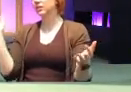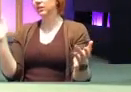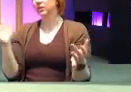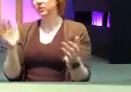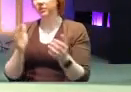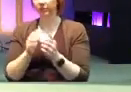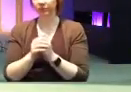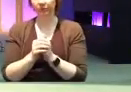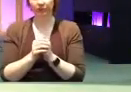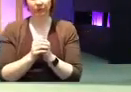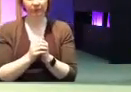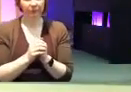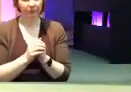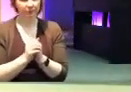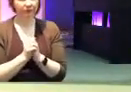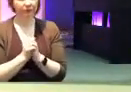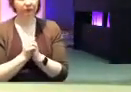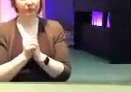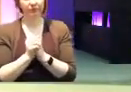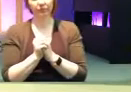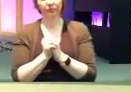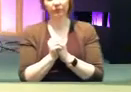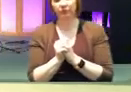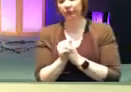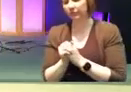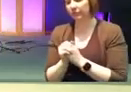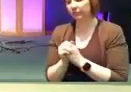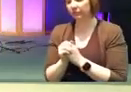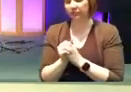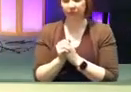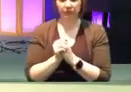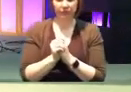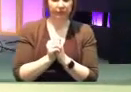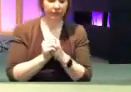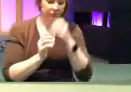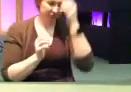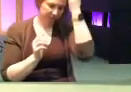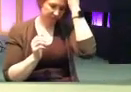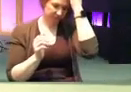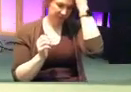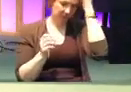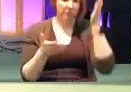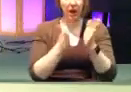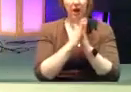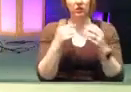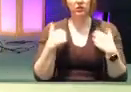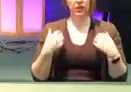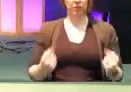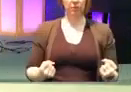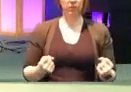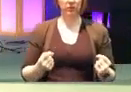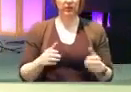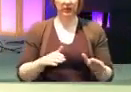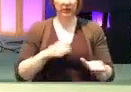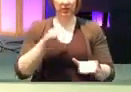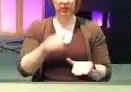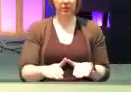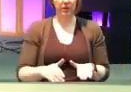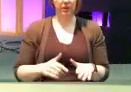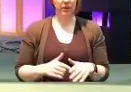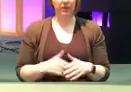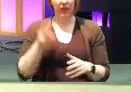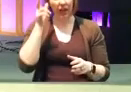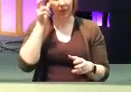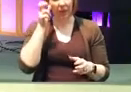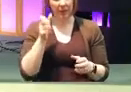Worship, you just keep playing that chorus, if you will. I'm going to ask you to take a bold step. Some of you here today, and even as I speak, and you say, you know what? The enemy